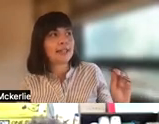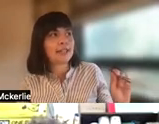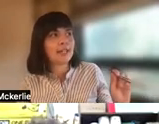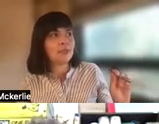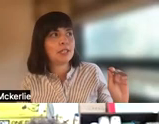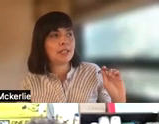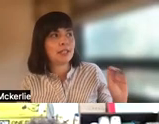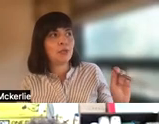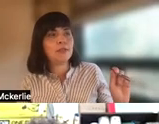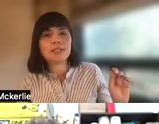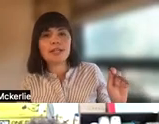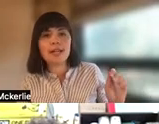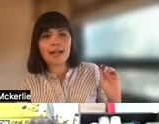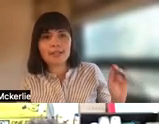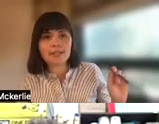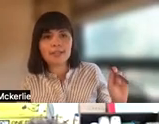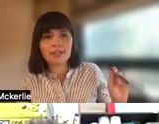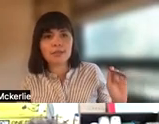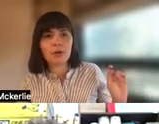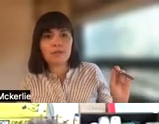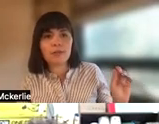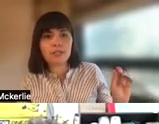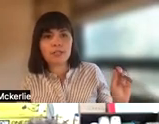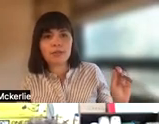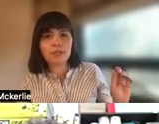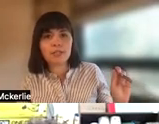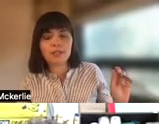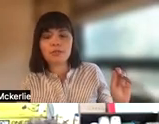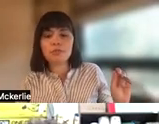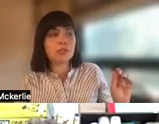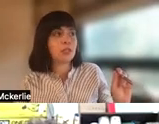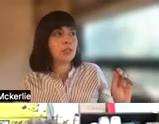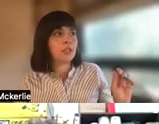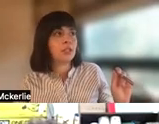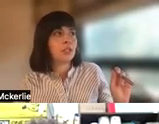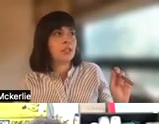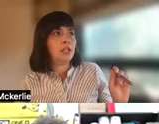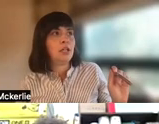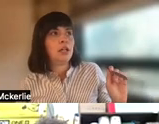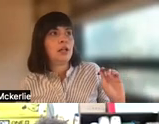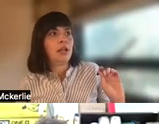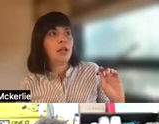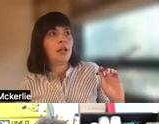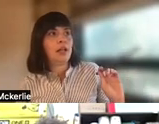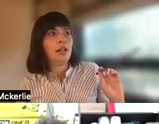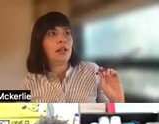take access out because I think we've decided access is just a part of every single one of these groups.